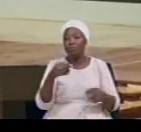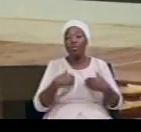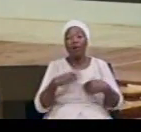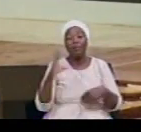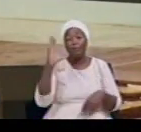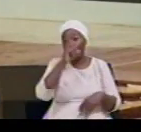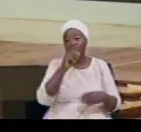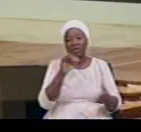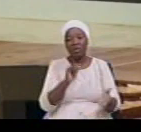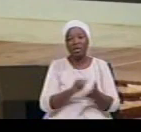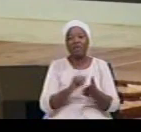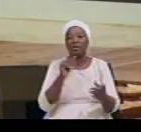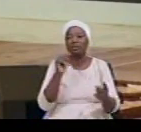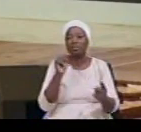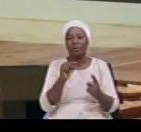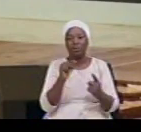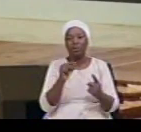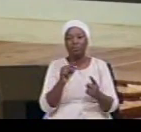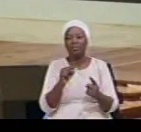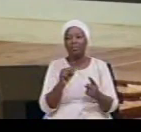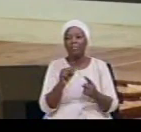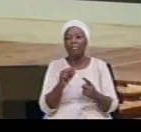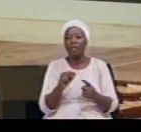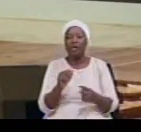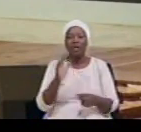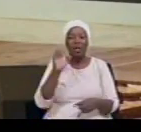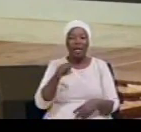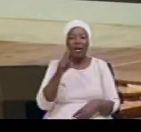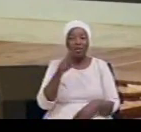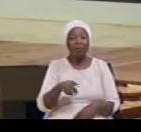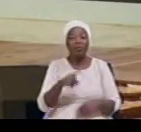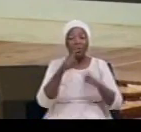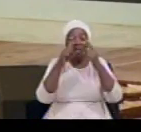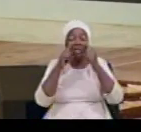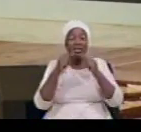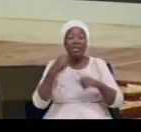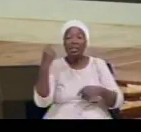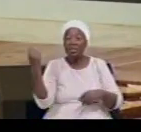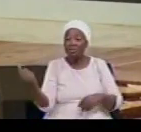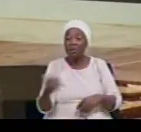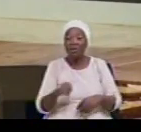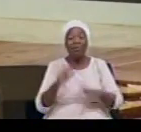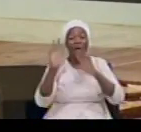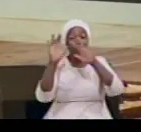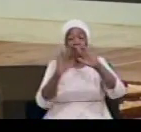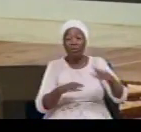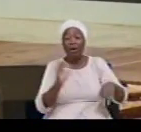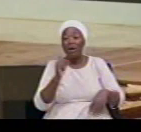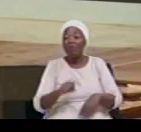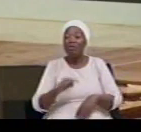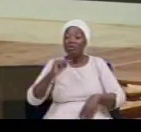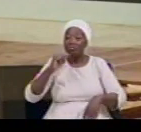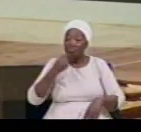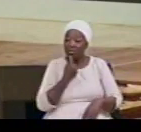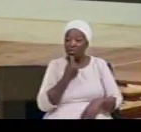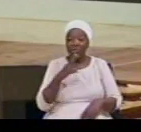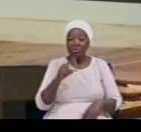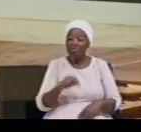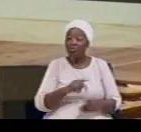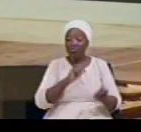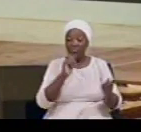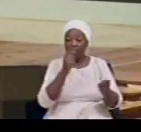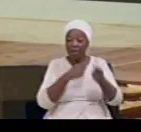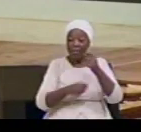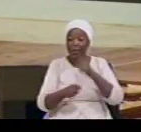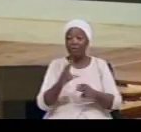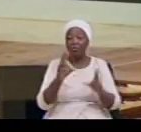point. Could your tears forever flow? Could your zeal, no respite, no. All these